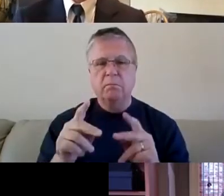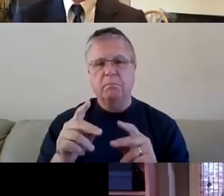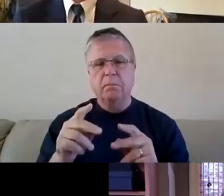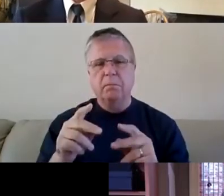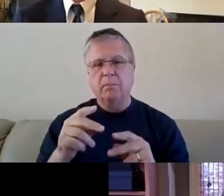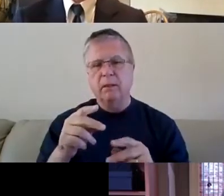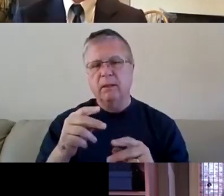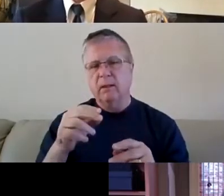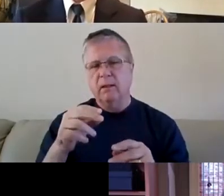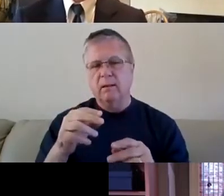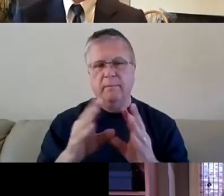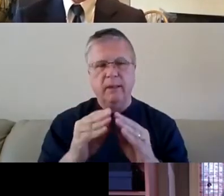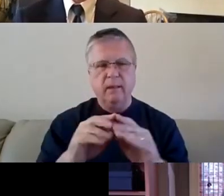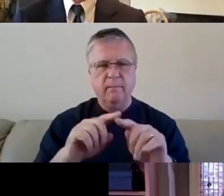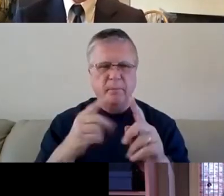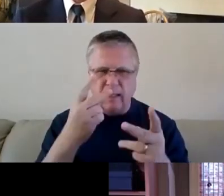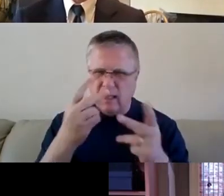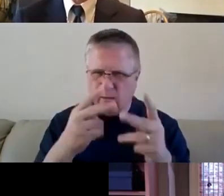see them